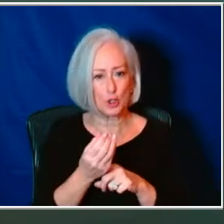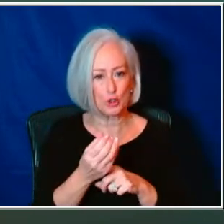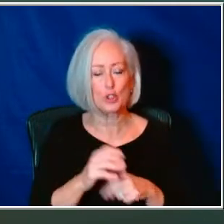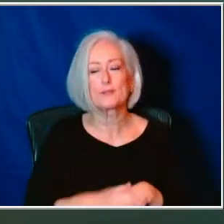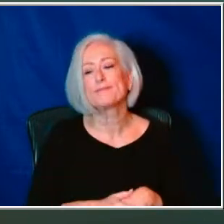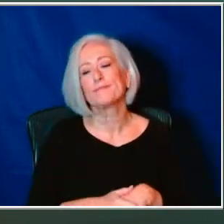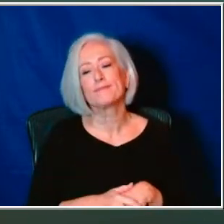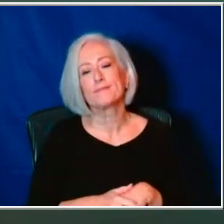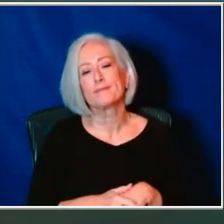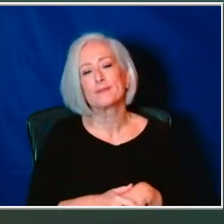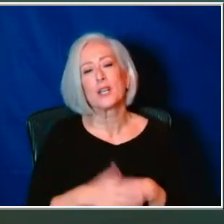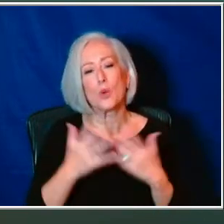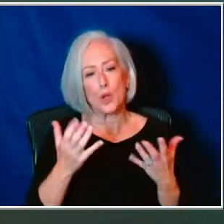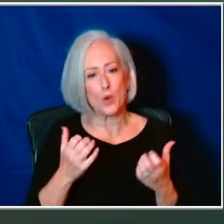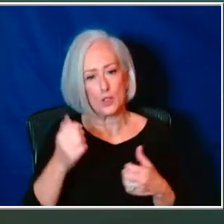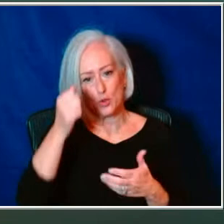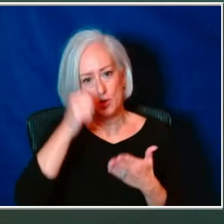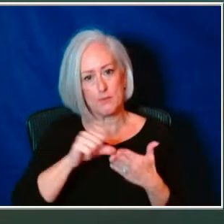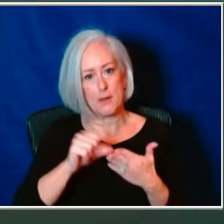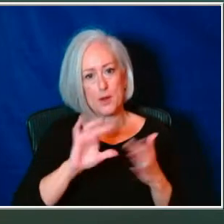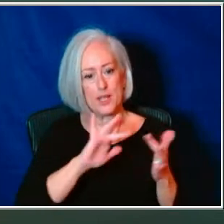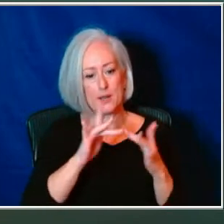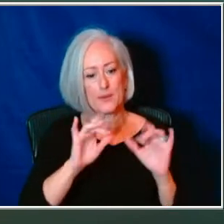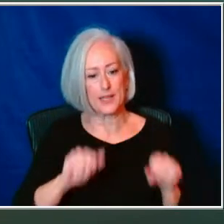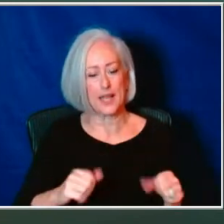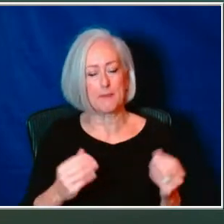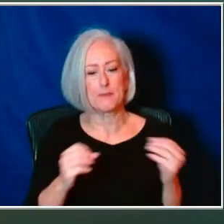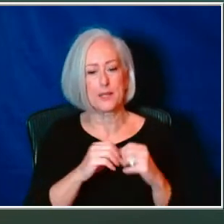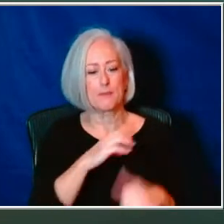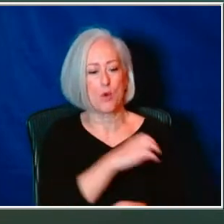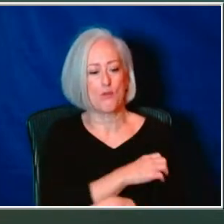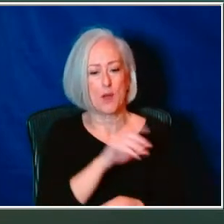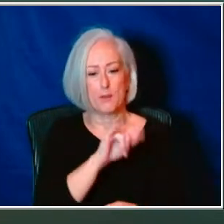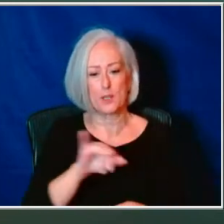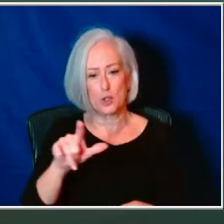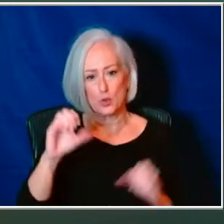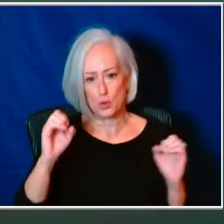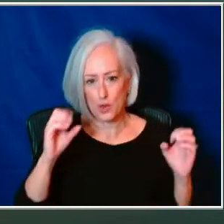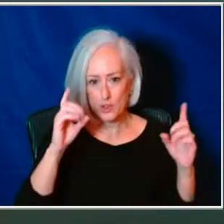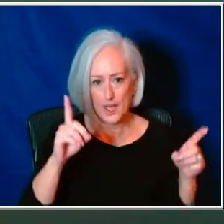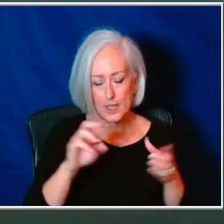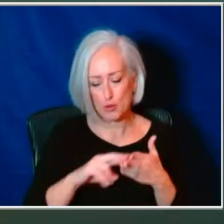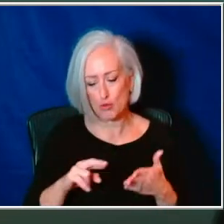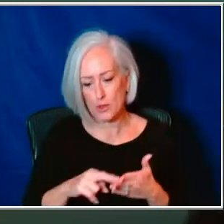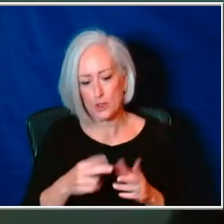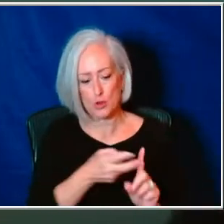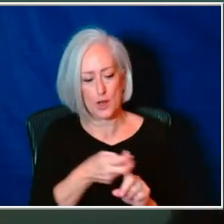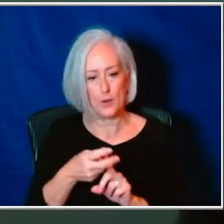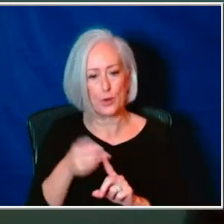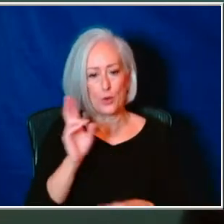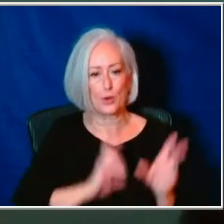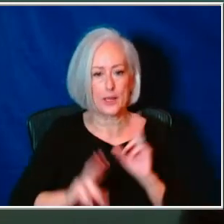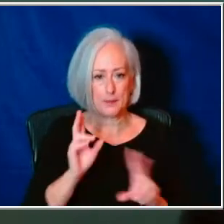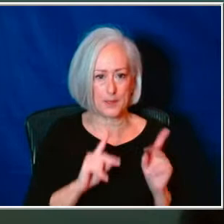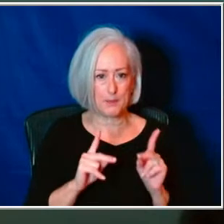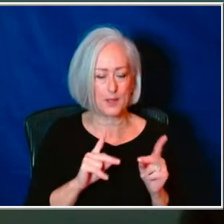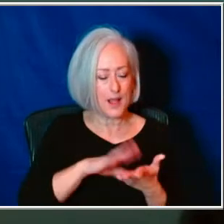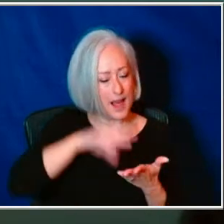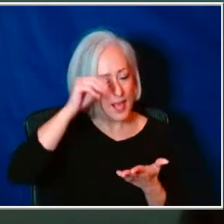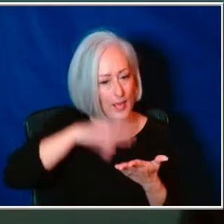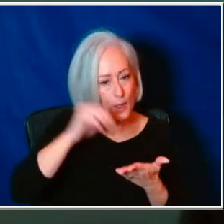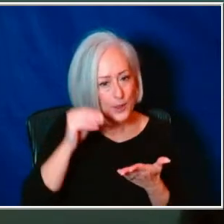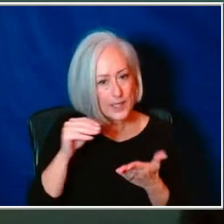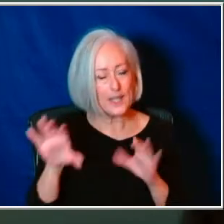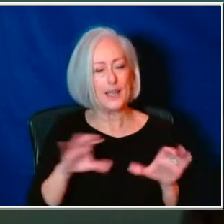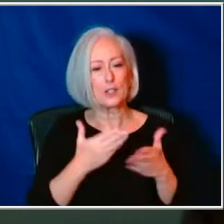have to remember the internet can be a powerful tool for education, for research, for recruiting people in, and for learning and doing things